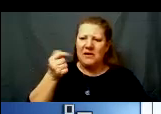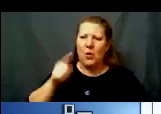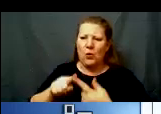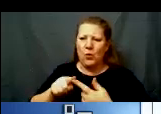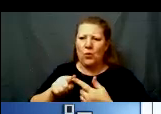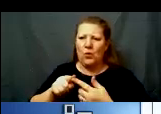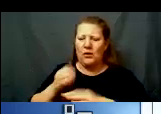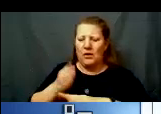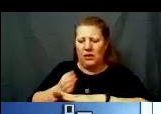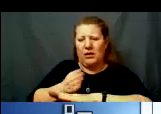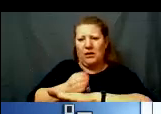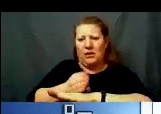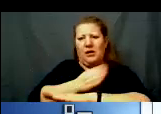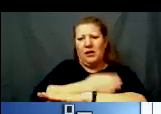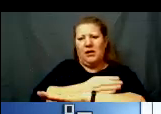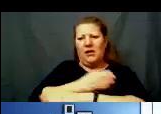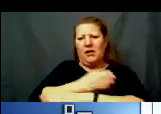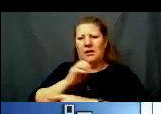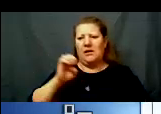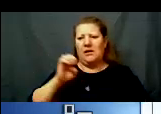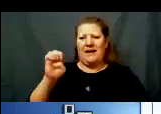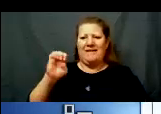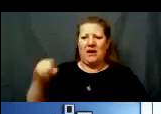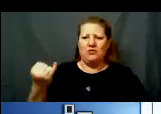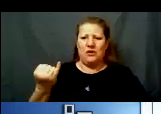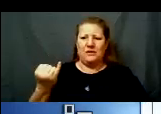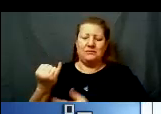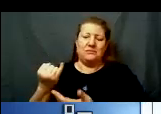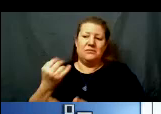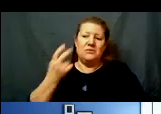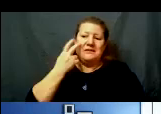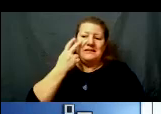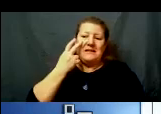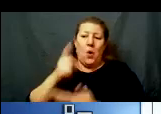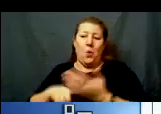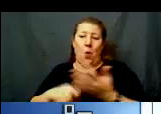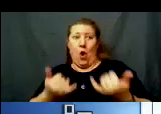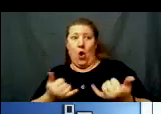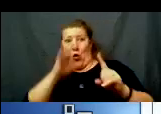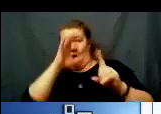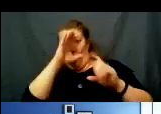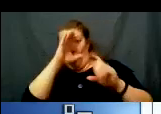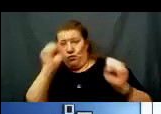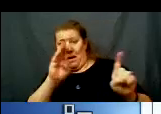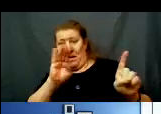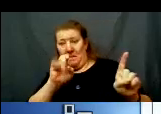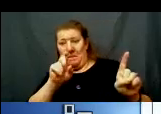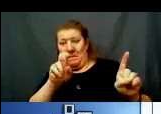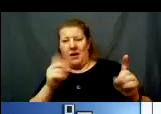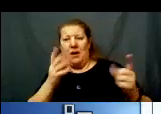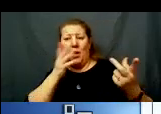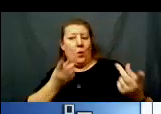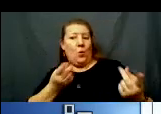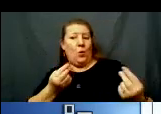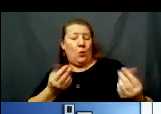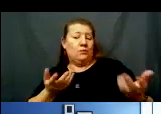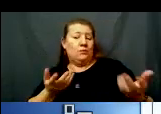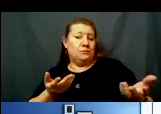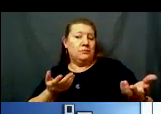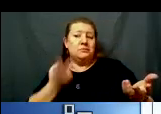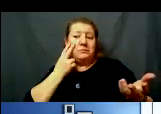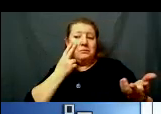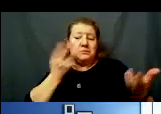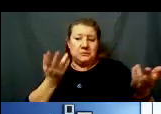the environmental justice agenda forward. We'll see what the Biden administration might be able to deliver for us. But I want